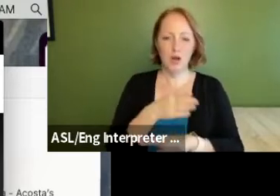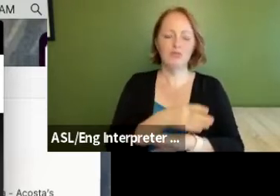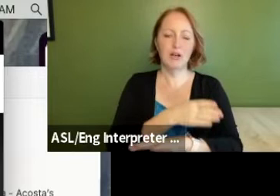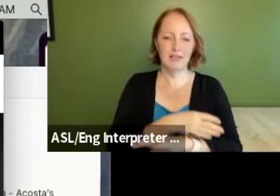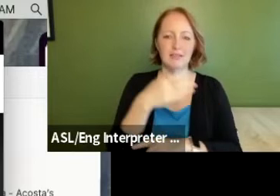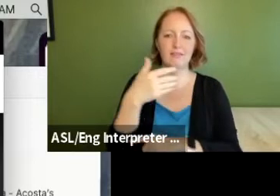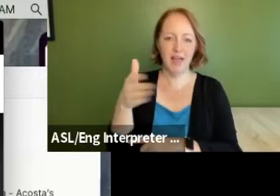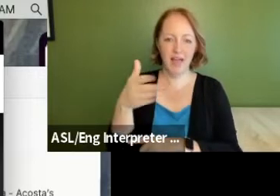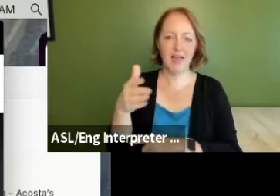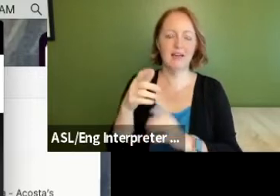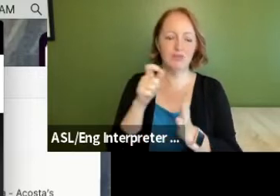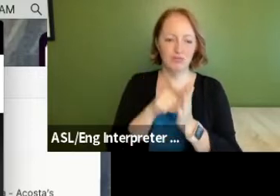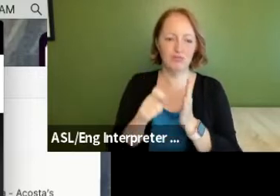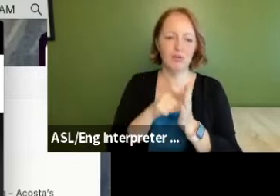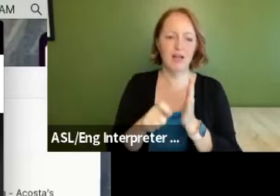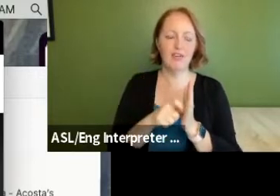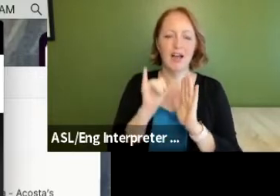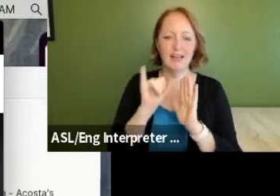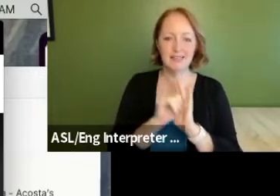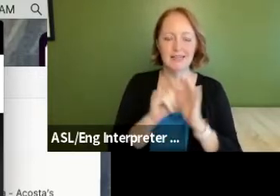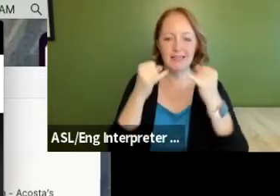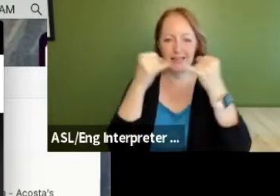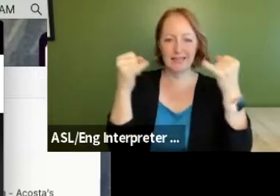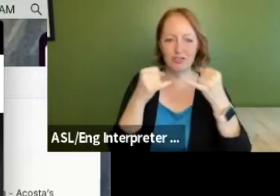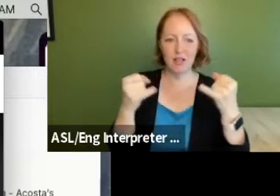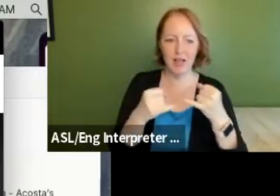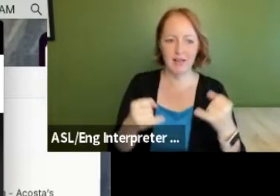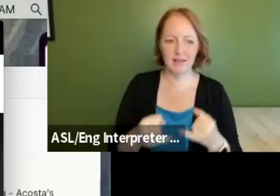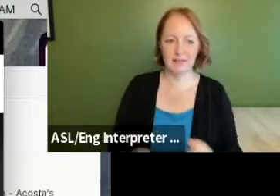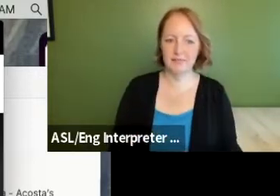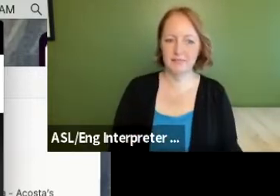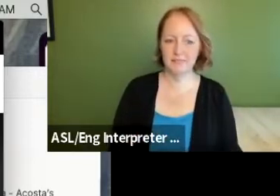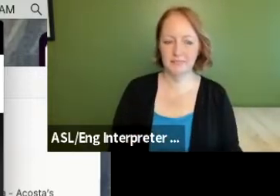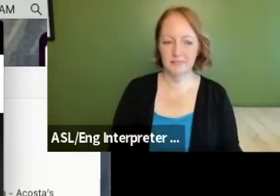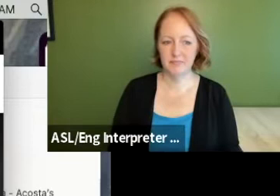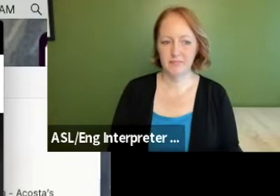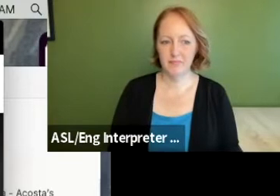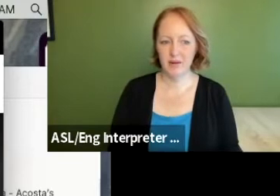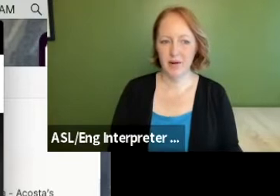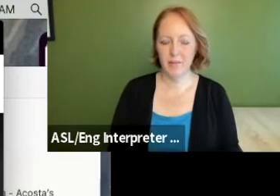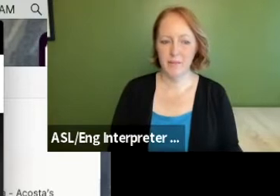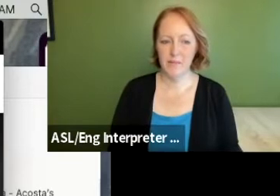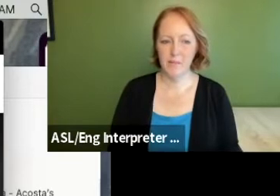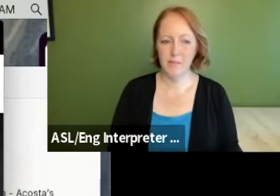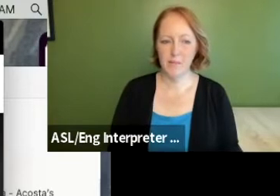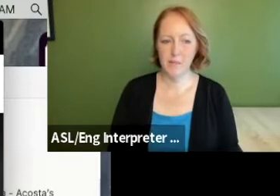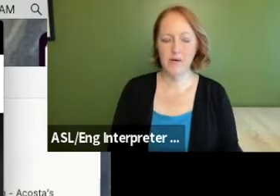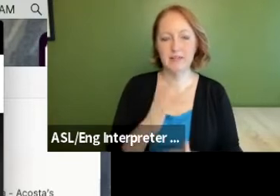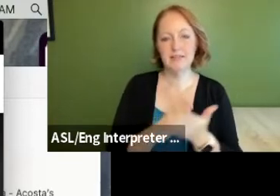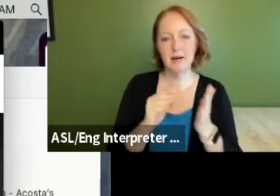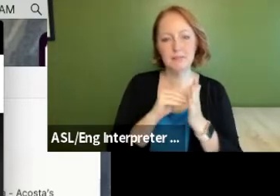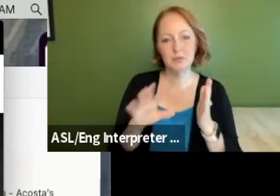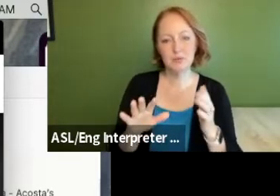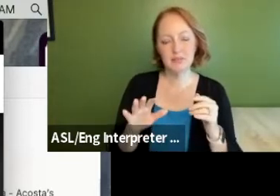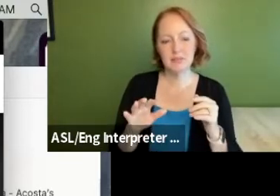just had them write their identities kind of like on each line. So I'll show here. So like some of the students, you